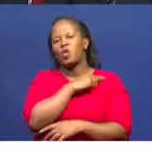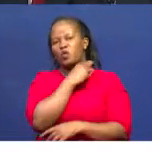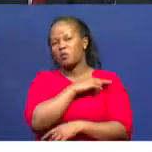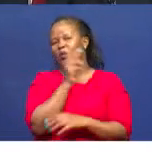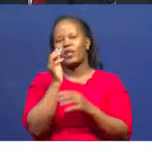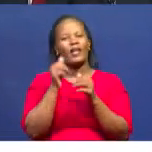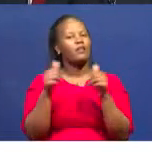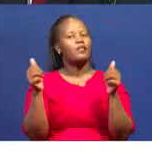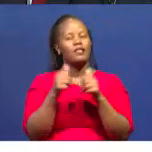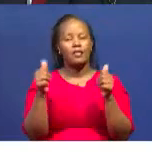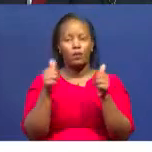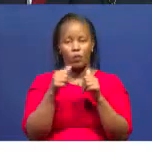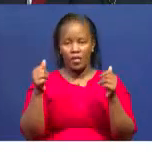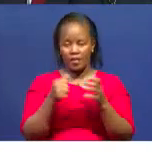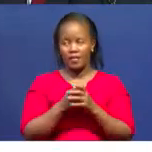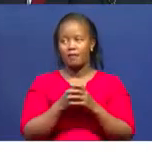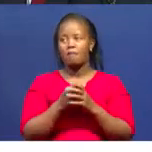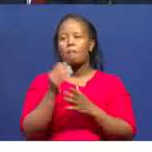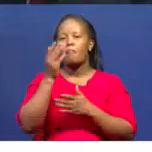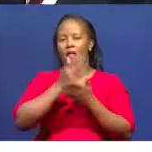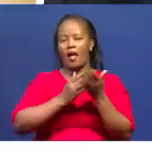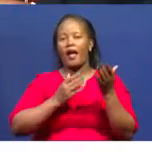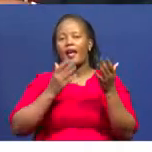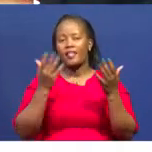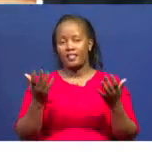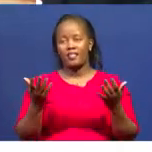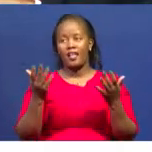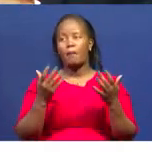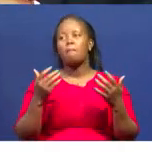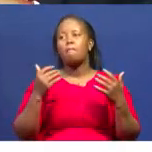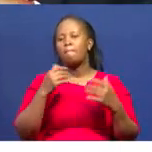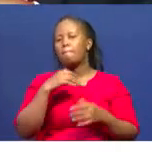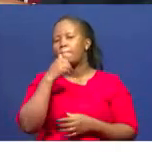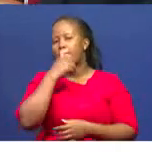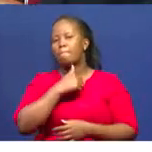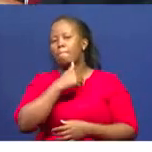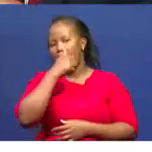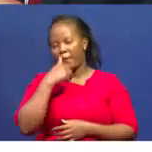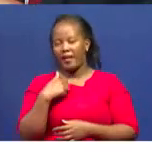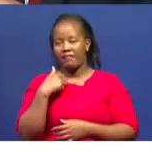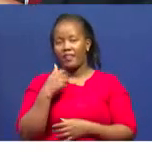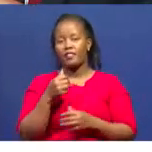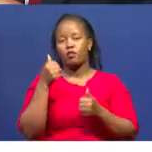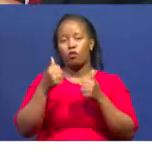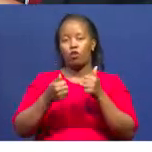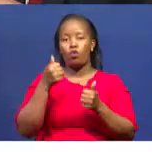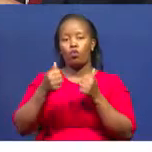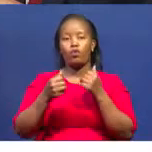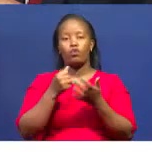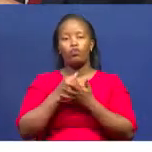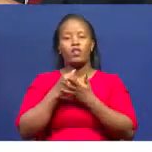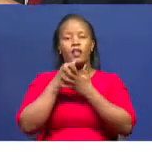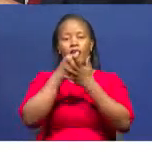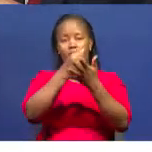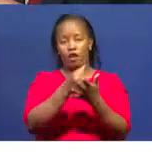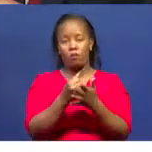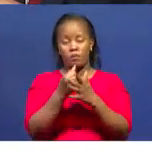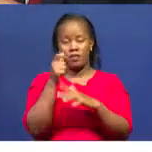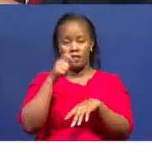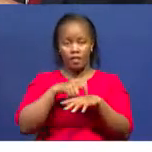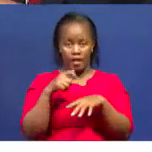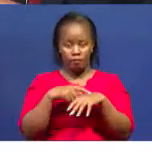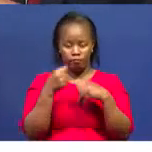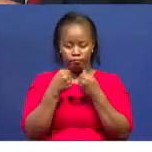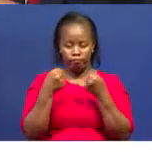I've been informed that there are some which are private that will also help during the